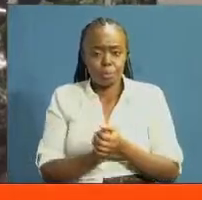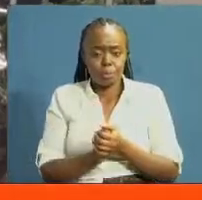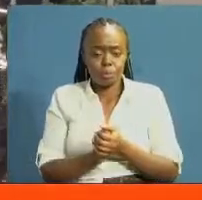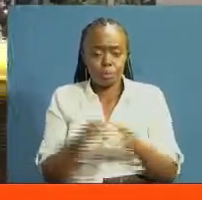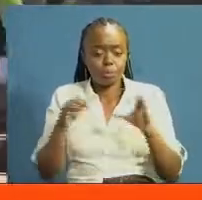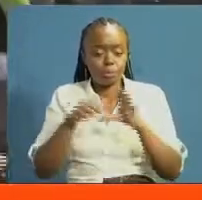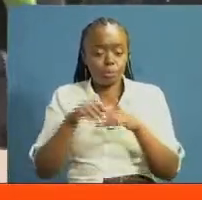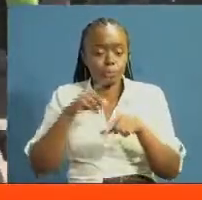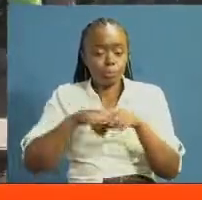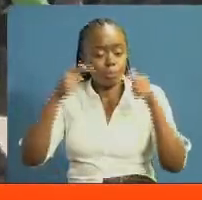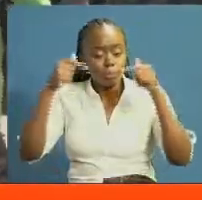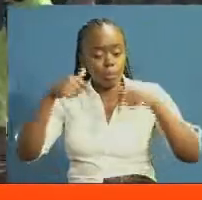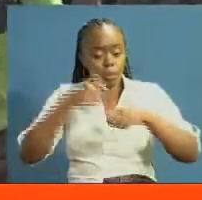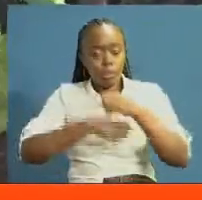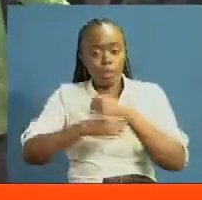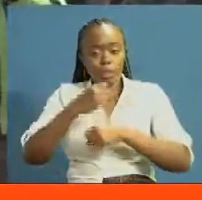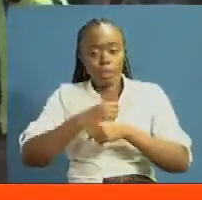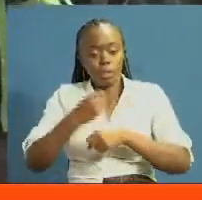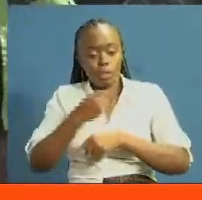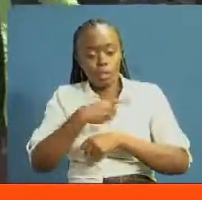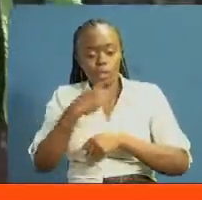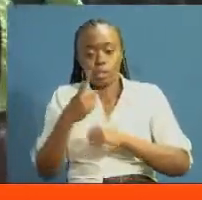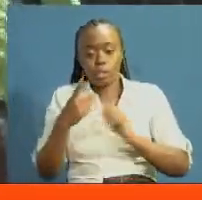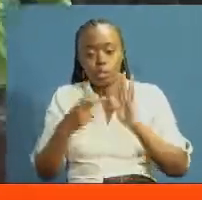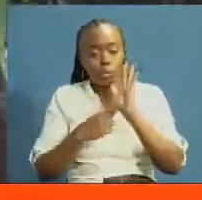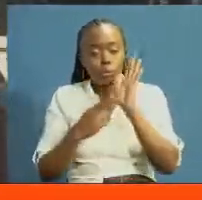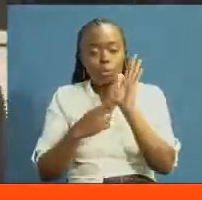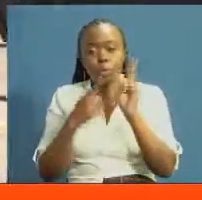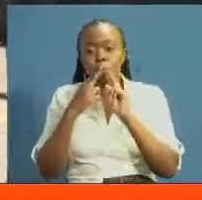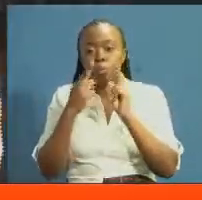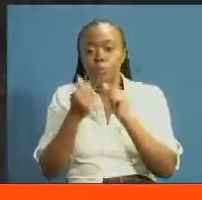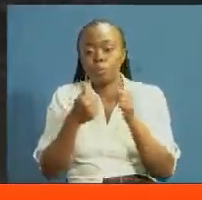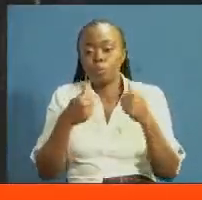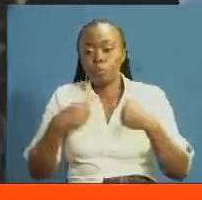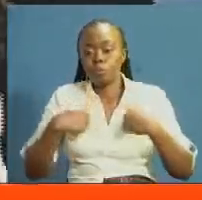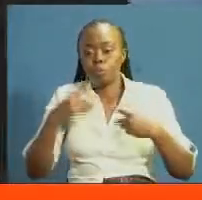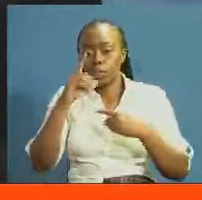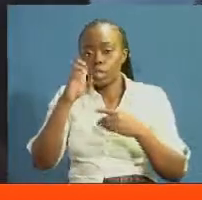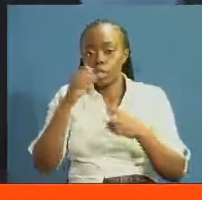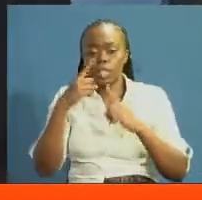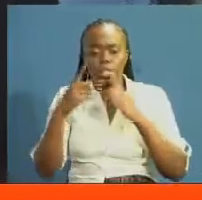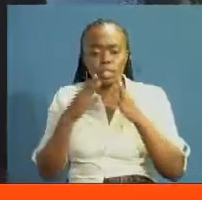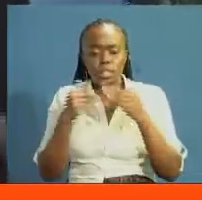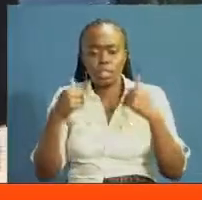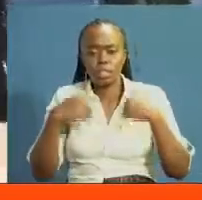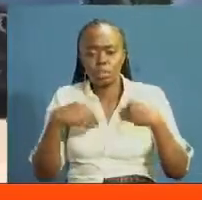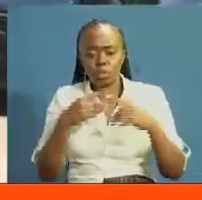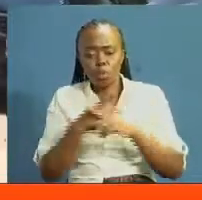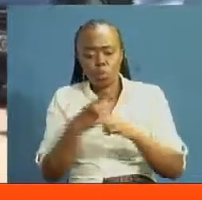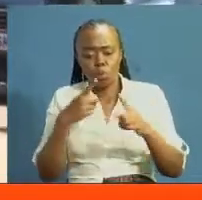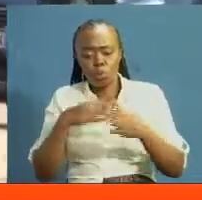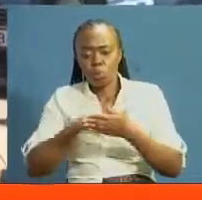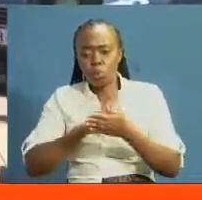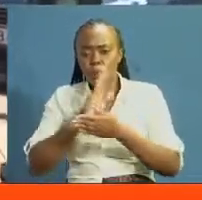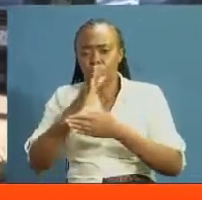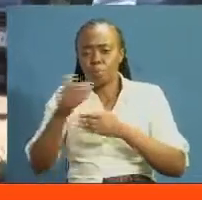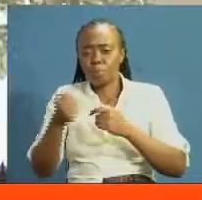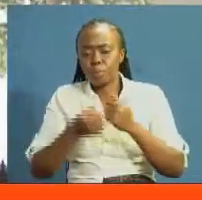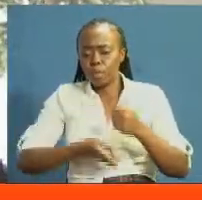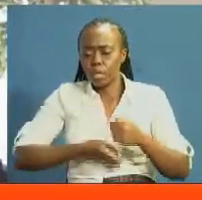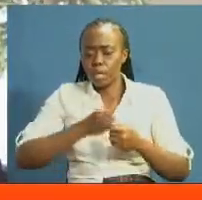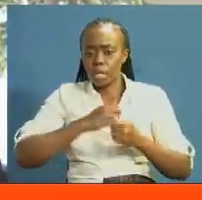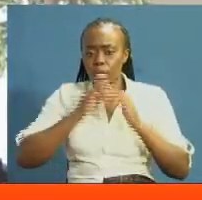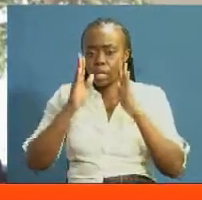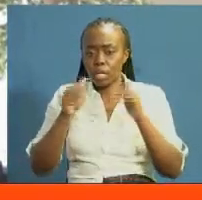In January this year, Kalonzo presented himself before the detectives to set the record straight over his accusation and ownership of the